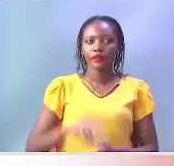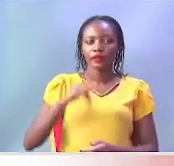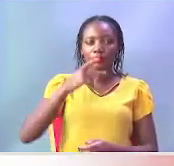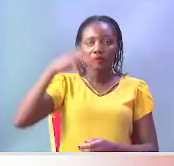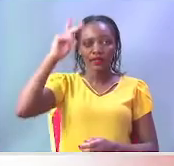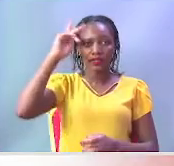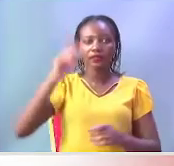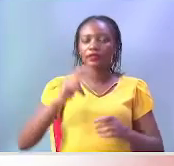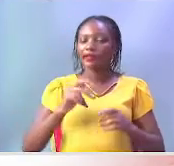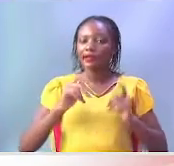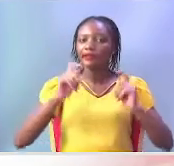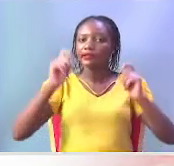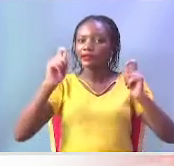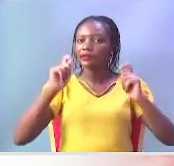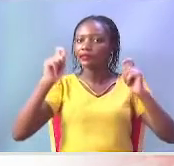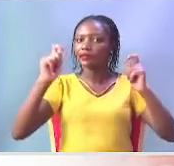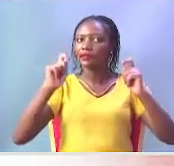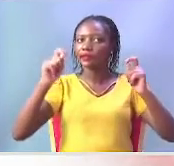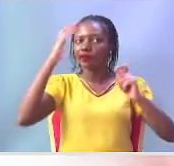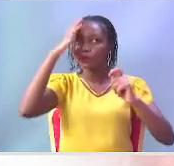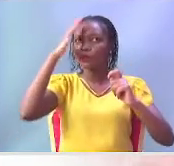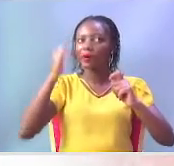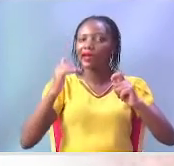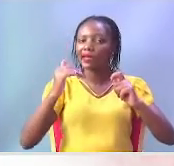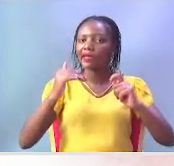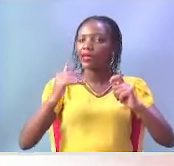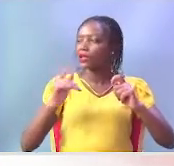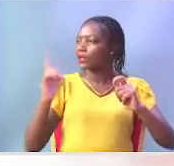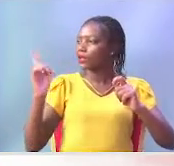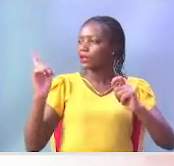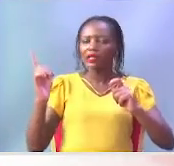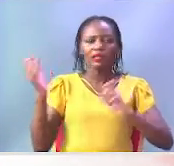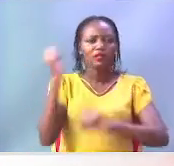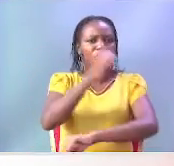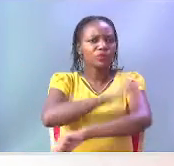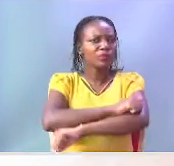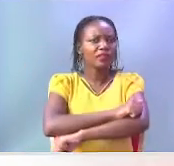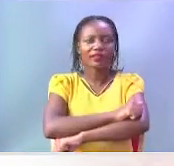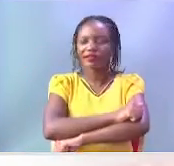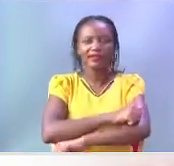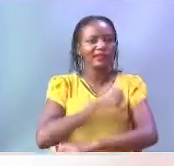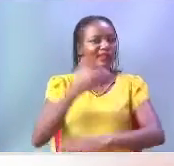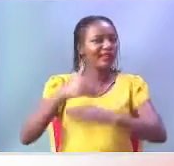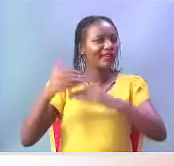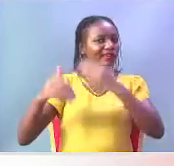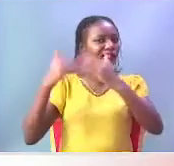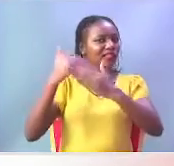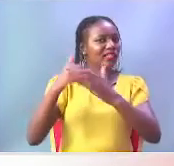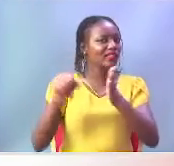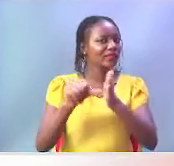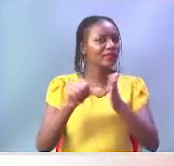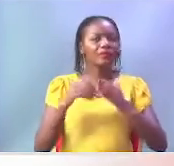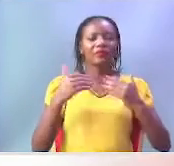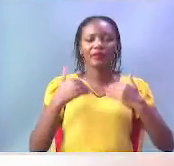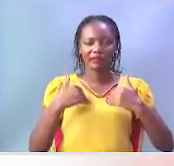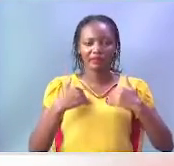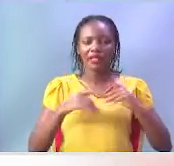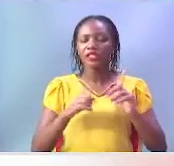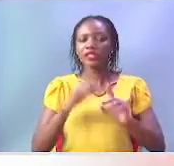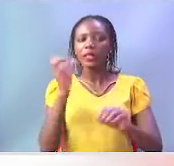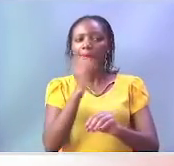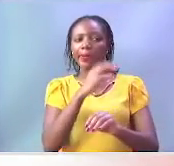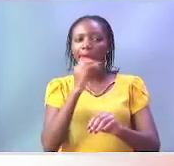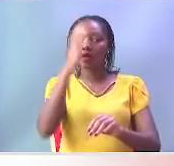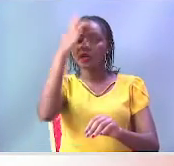held demonstrations to protest over the sorry state of the school buildings and infrastructure. The parents have also lamented over the lack